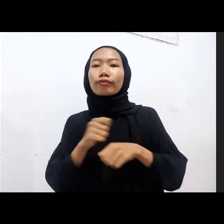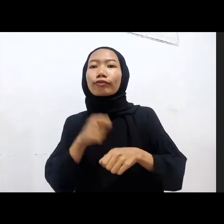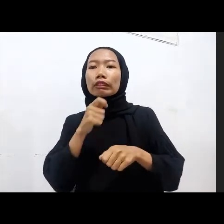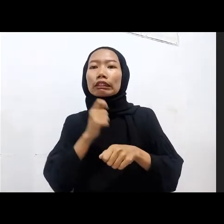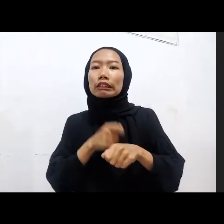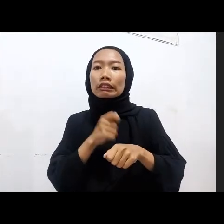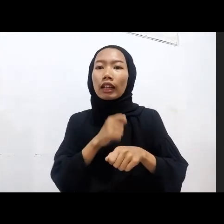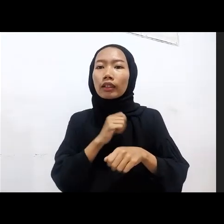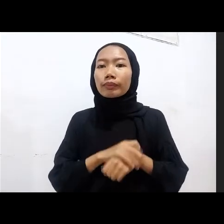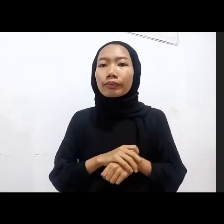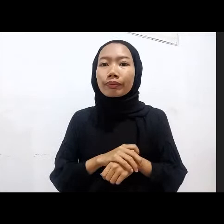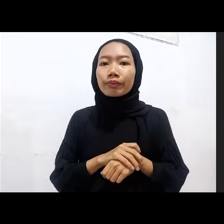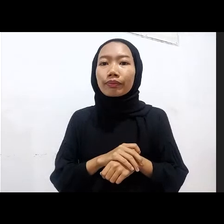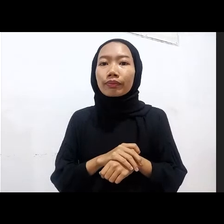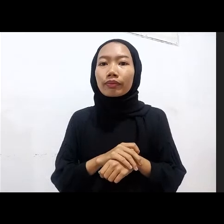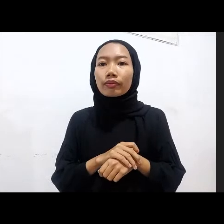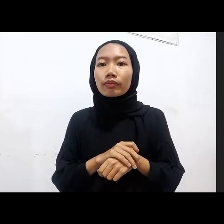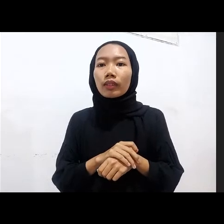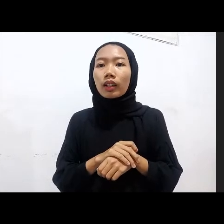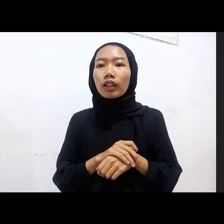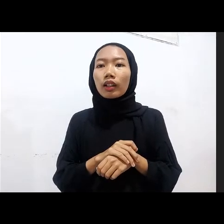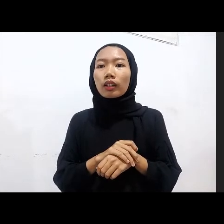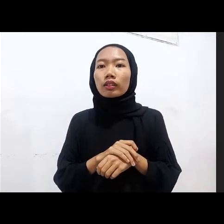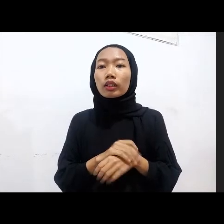small group in the centre. So there's